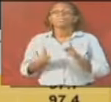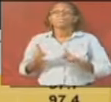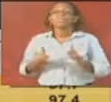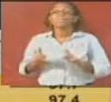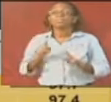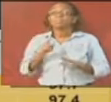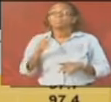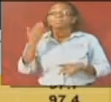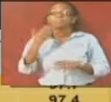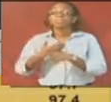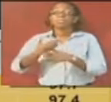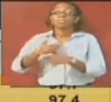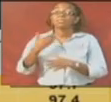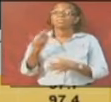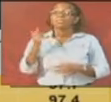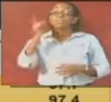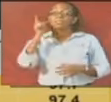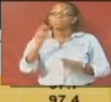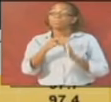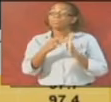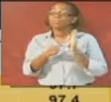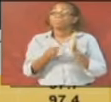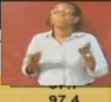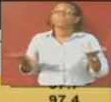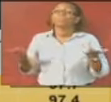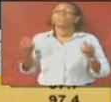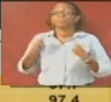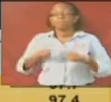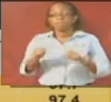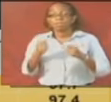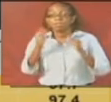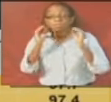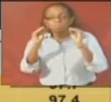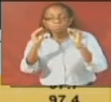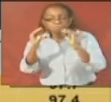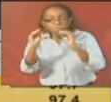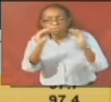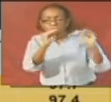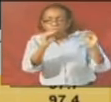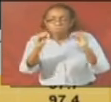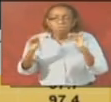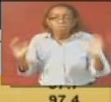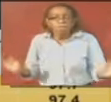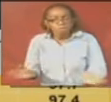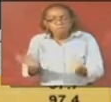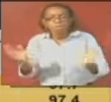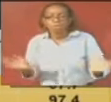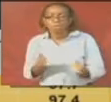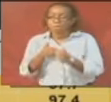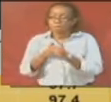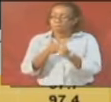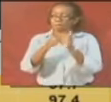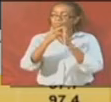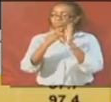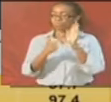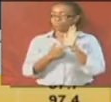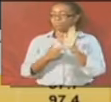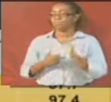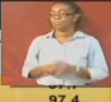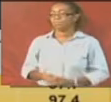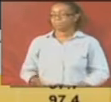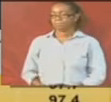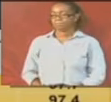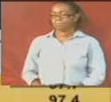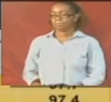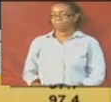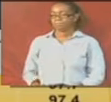the expectations are and encourage everyone to abide by the measures. For half of these measures that you see,